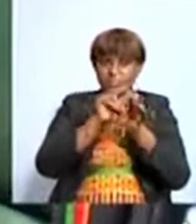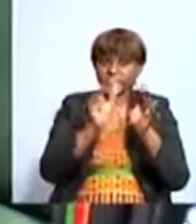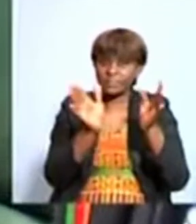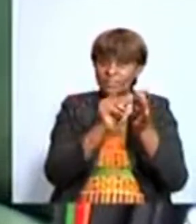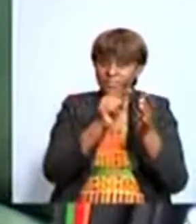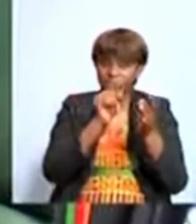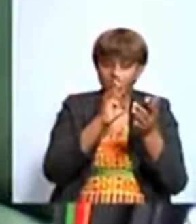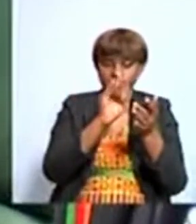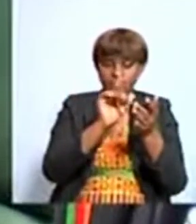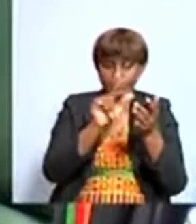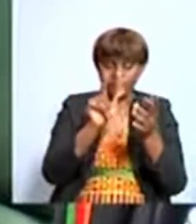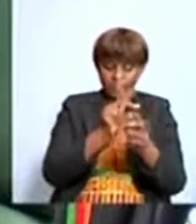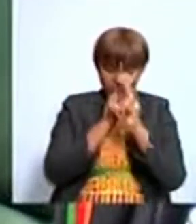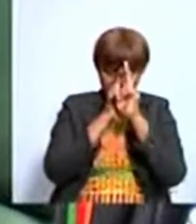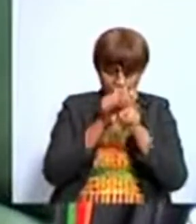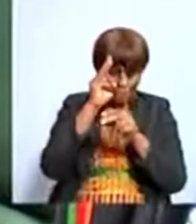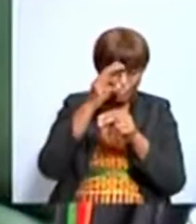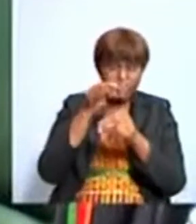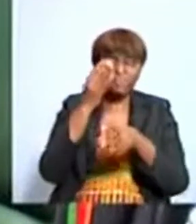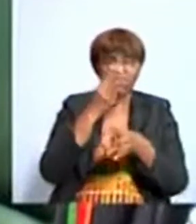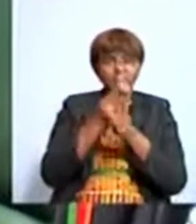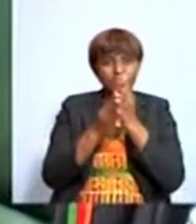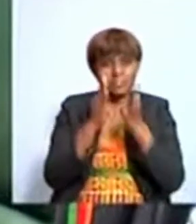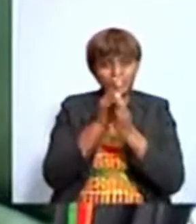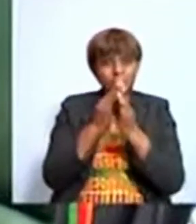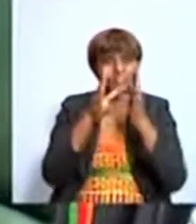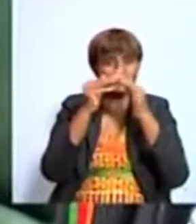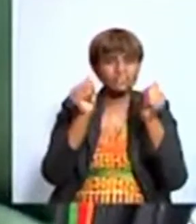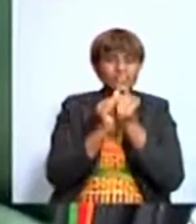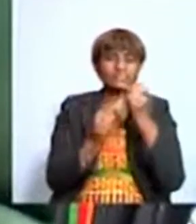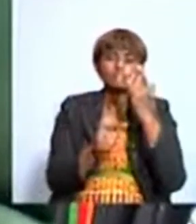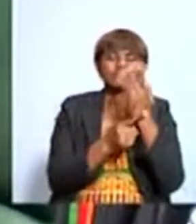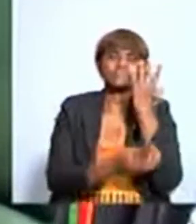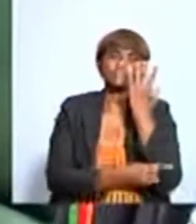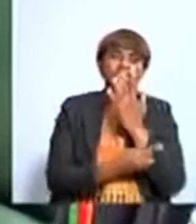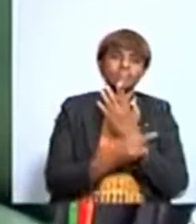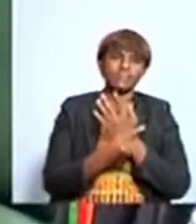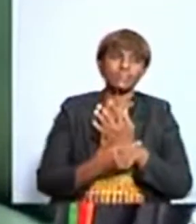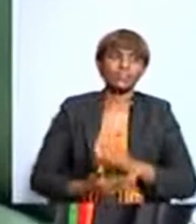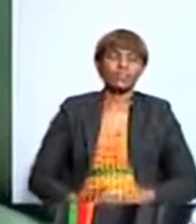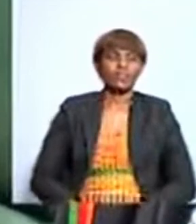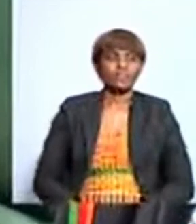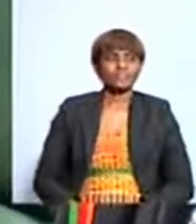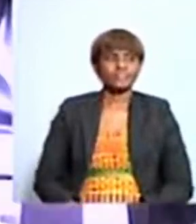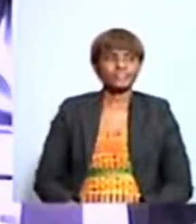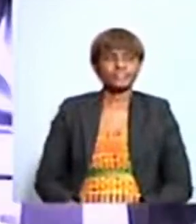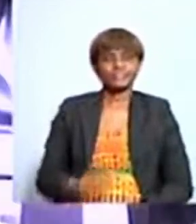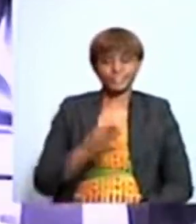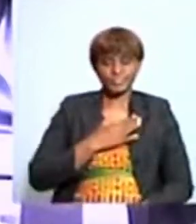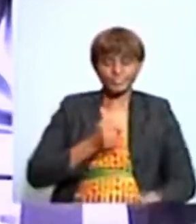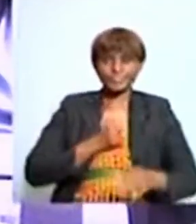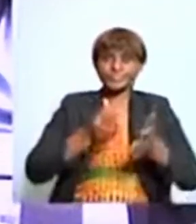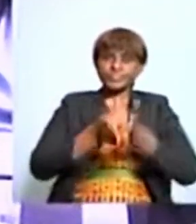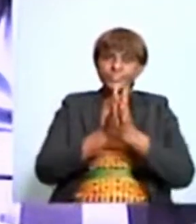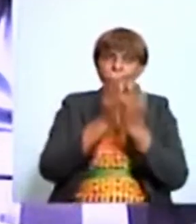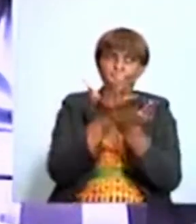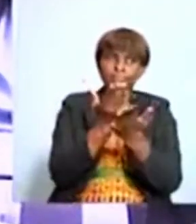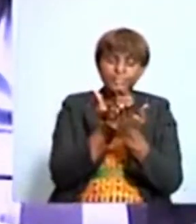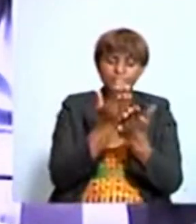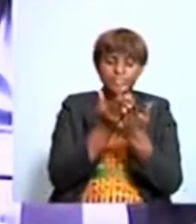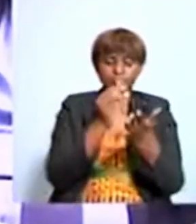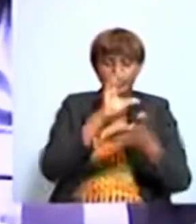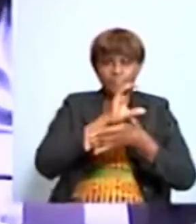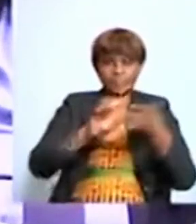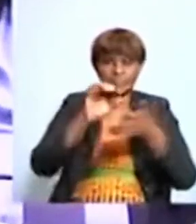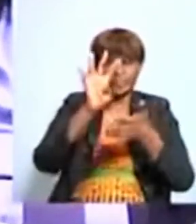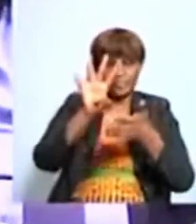bill. The Honorable Minister of Infrastructure, Housing and Urban Development. I beg to move that Clause 4 be amended with